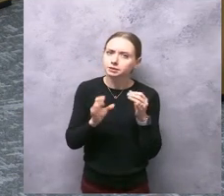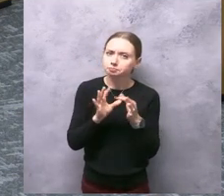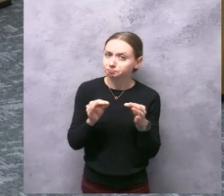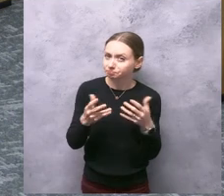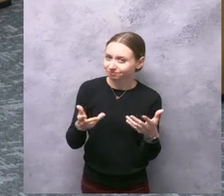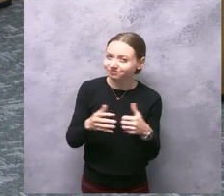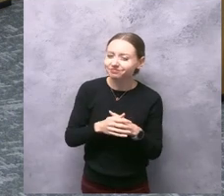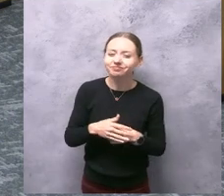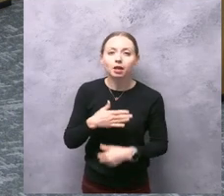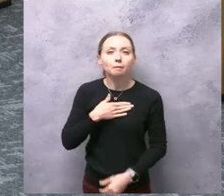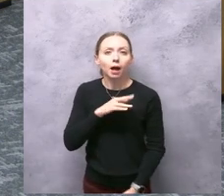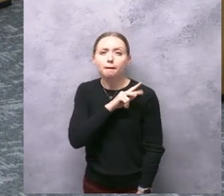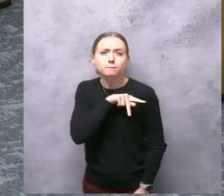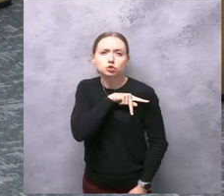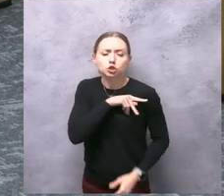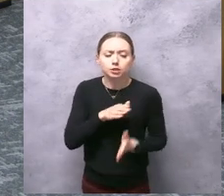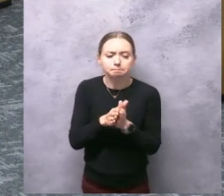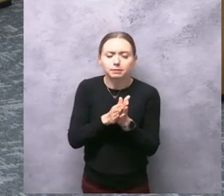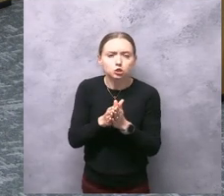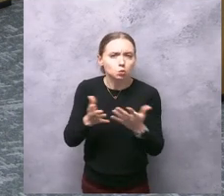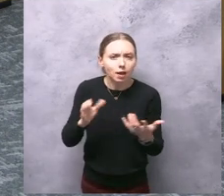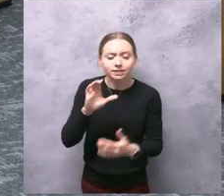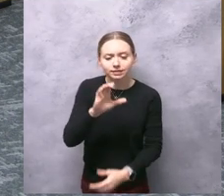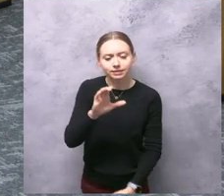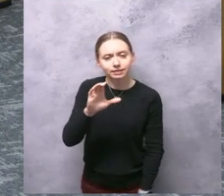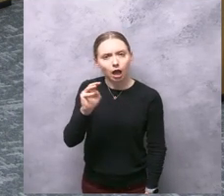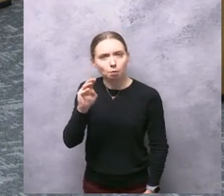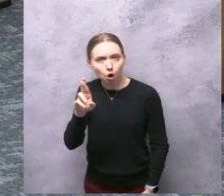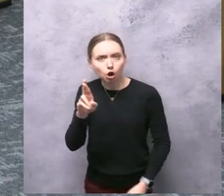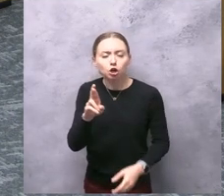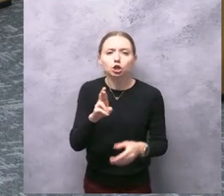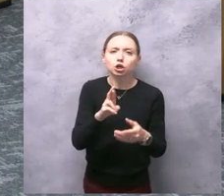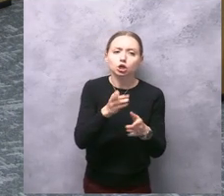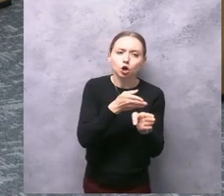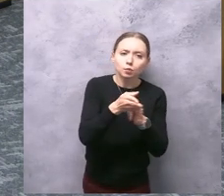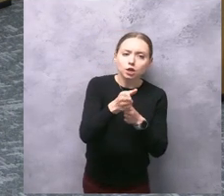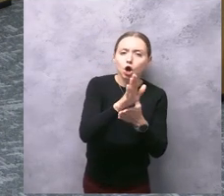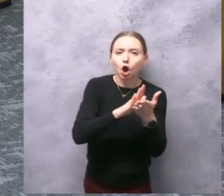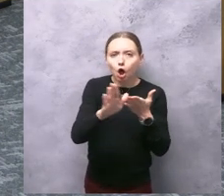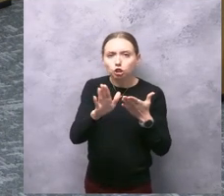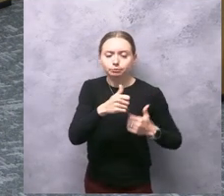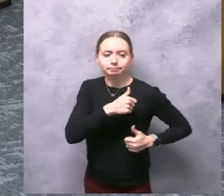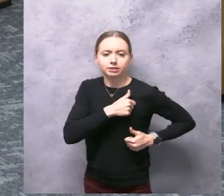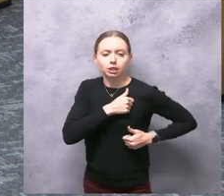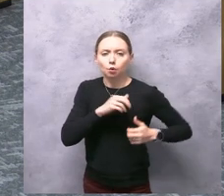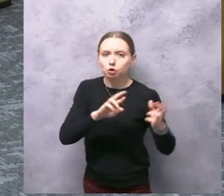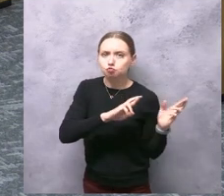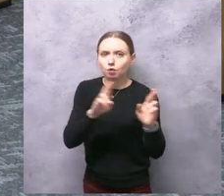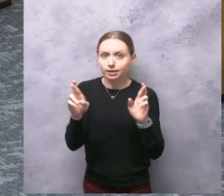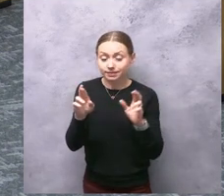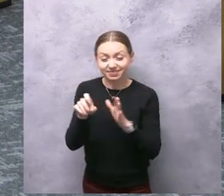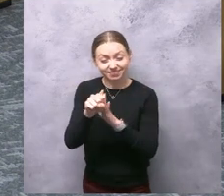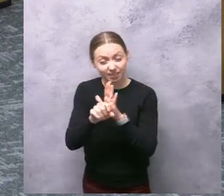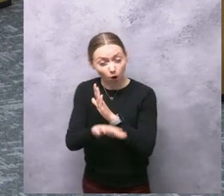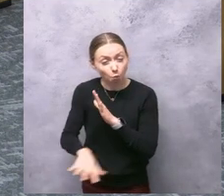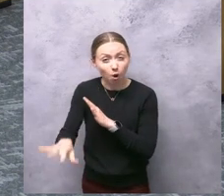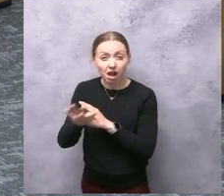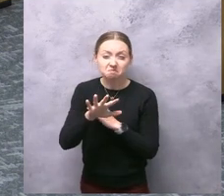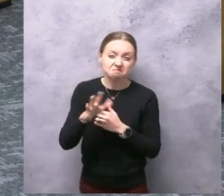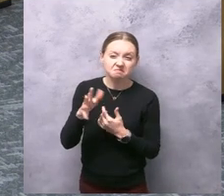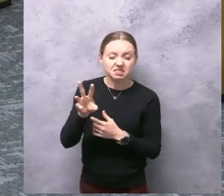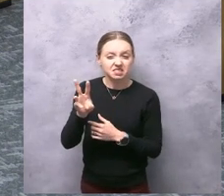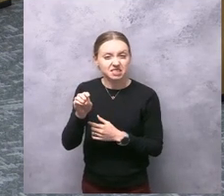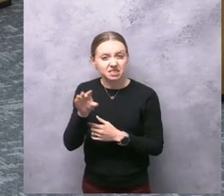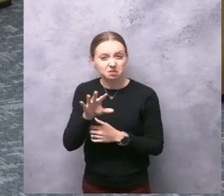my personal passion is CCMR, Career College Military Readiness. Statewide, we're at a 60% number. I'm working with a number